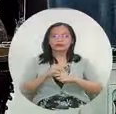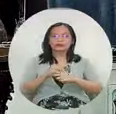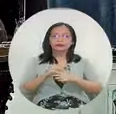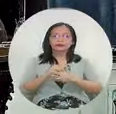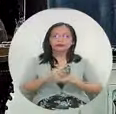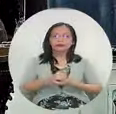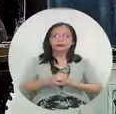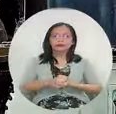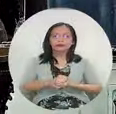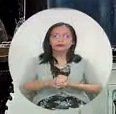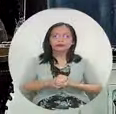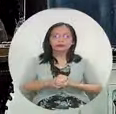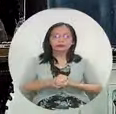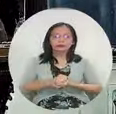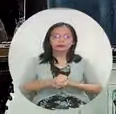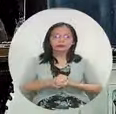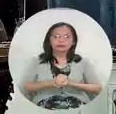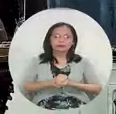do not get it is